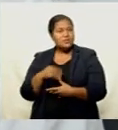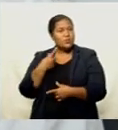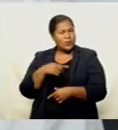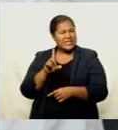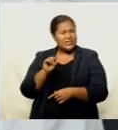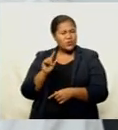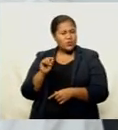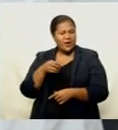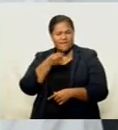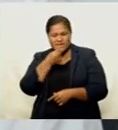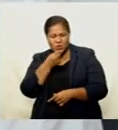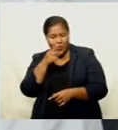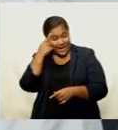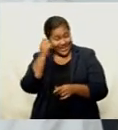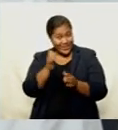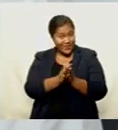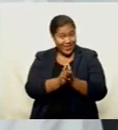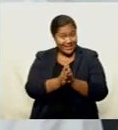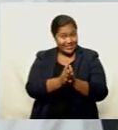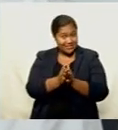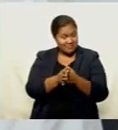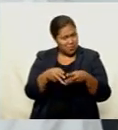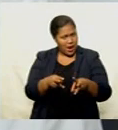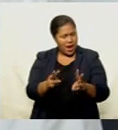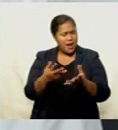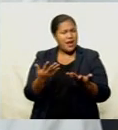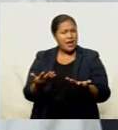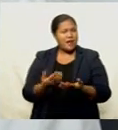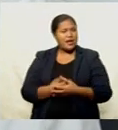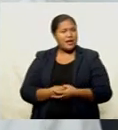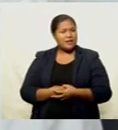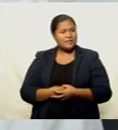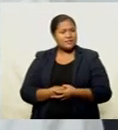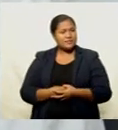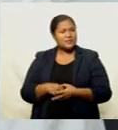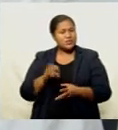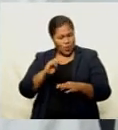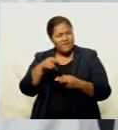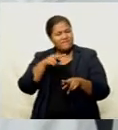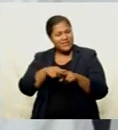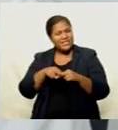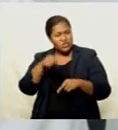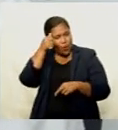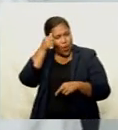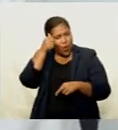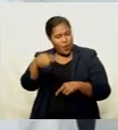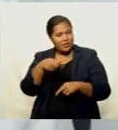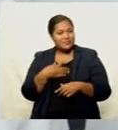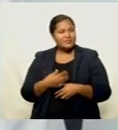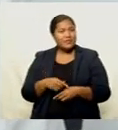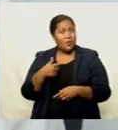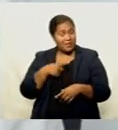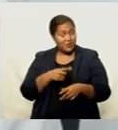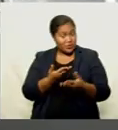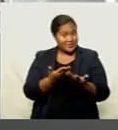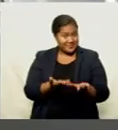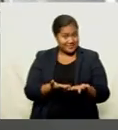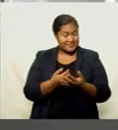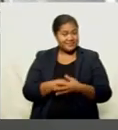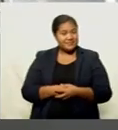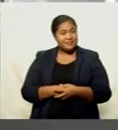few very innovative programs. Fiji is aware of the most recent